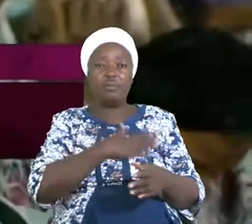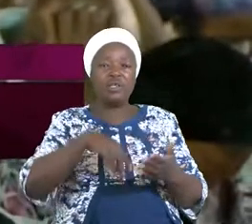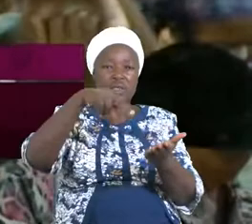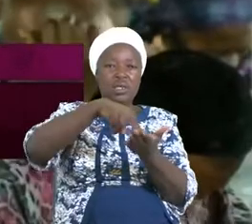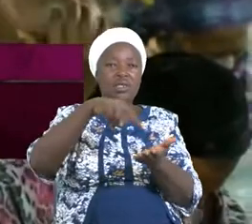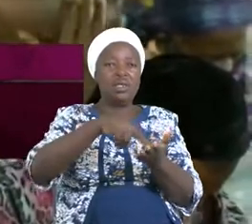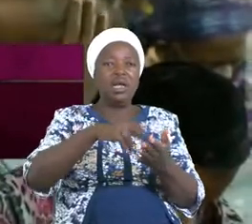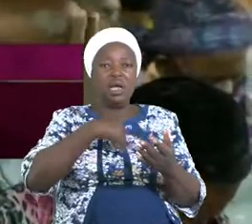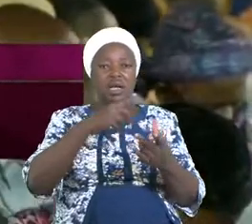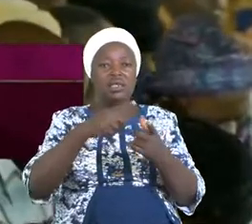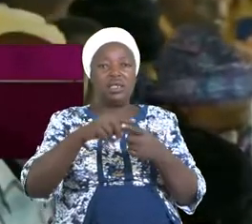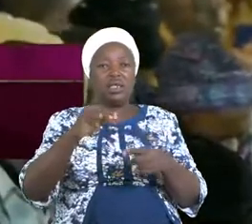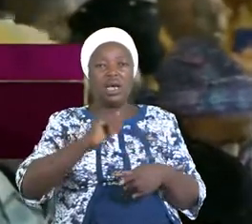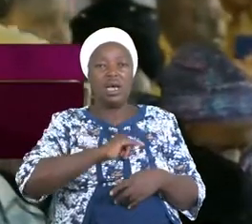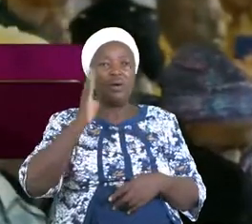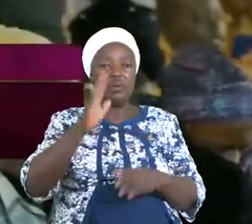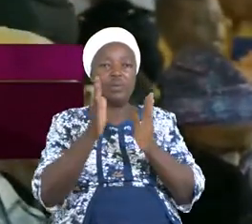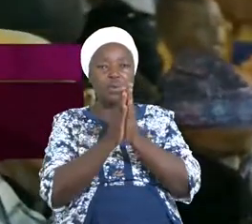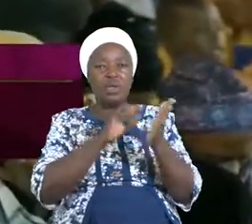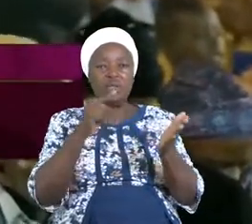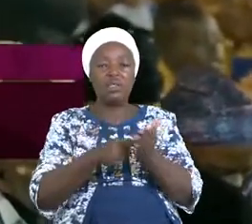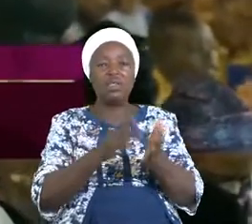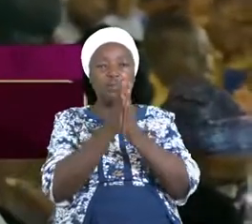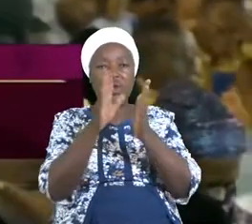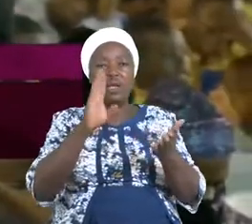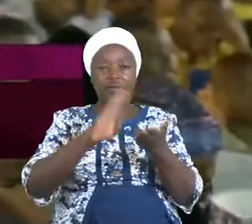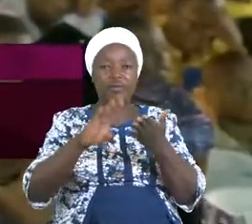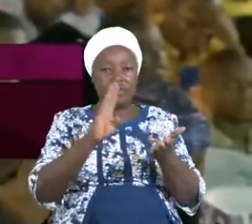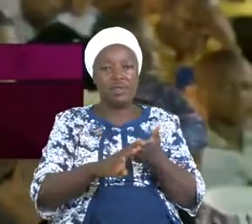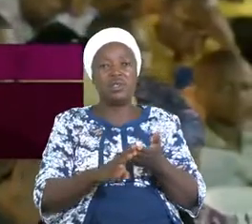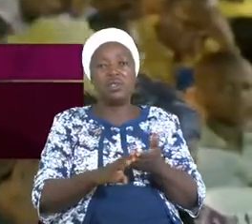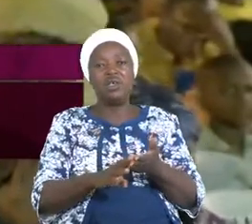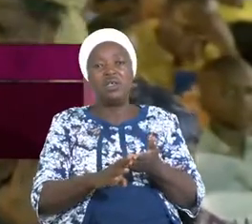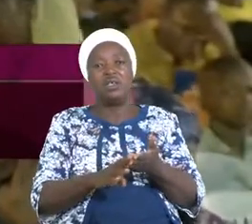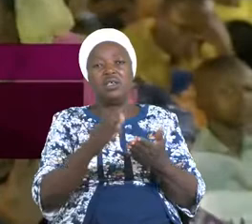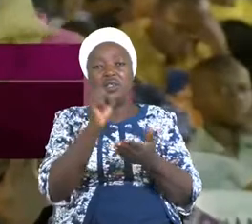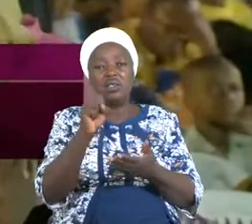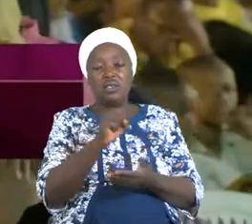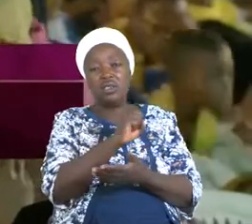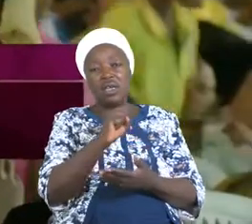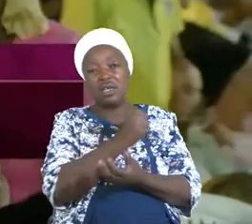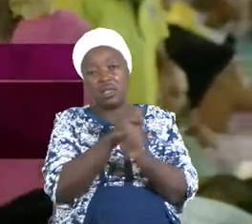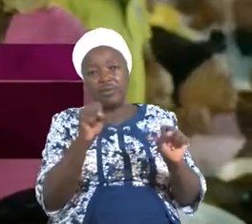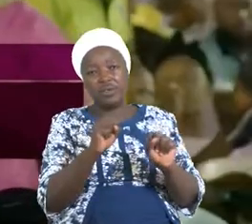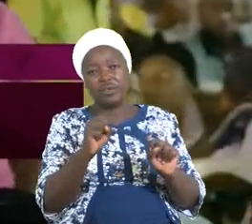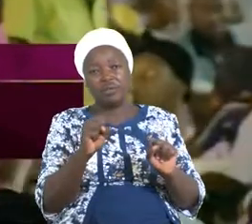pray this prayer of pardon, forgiveness, salvation,